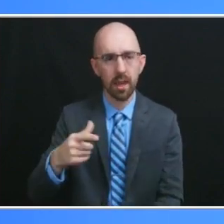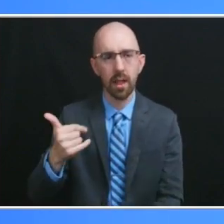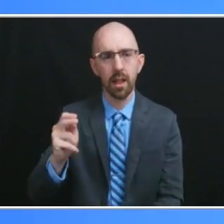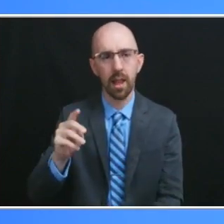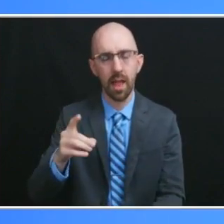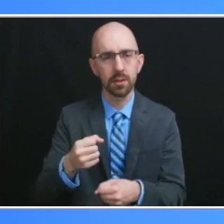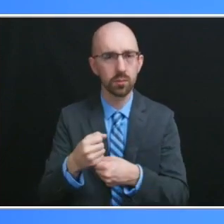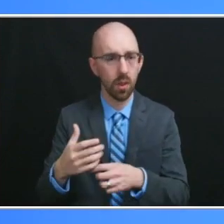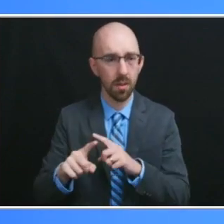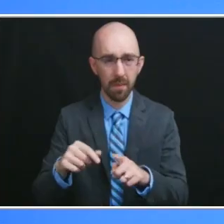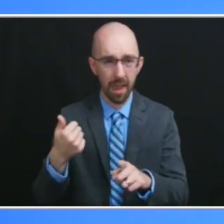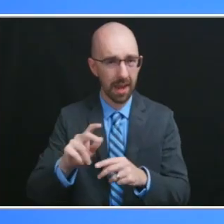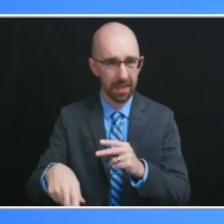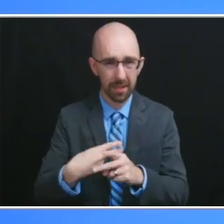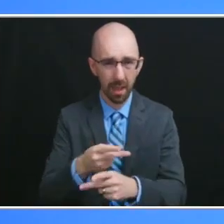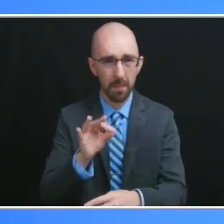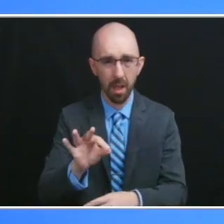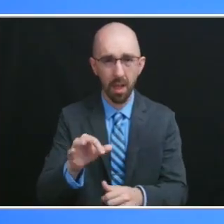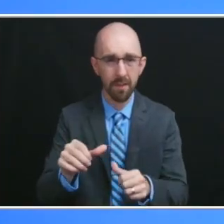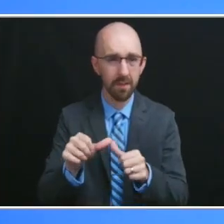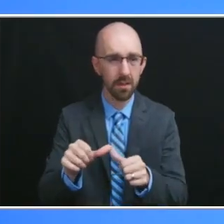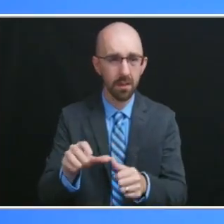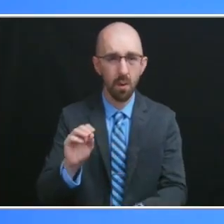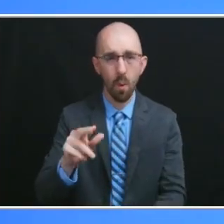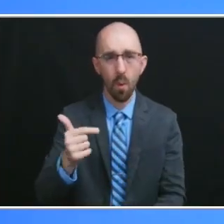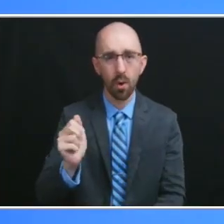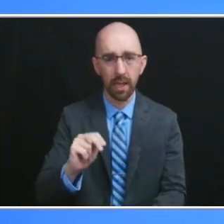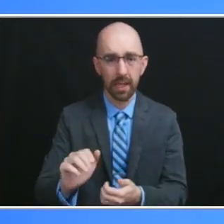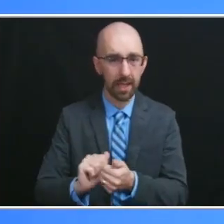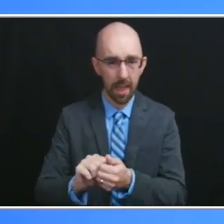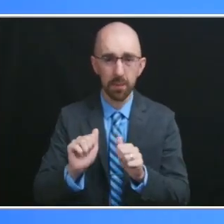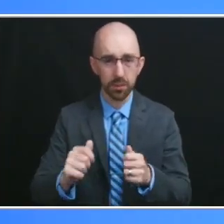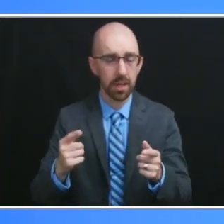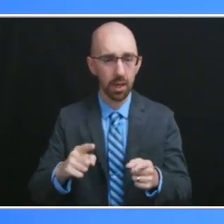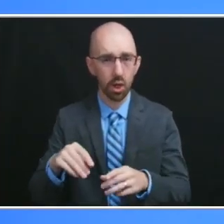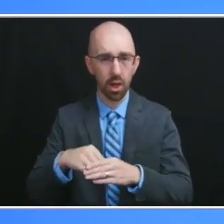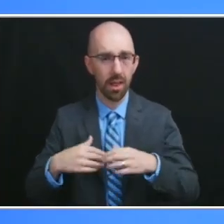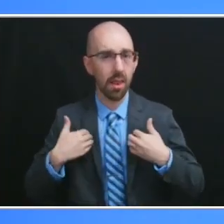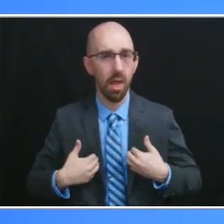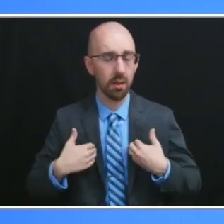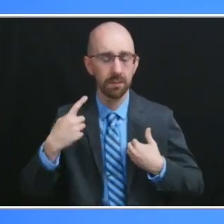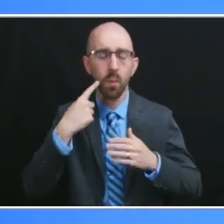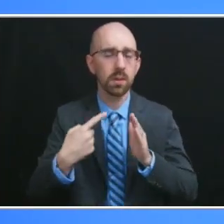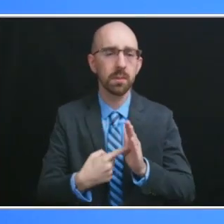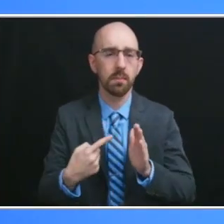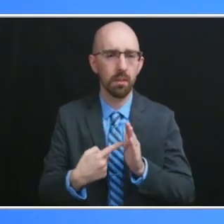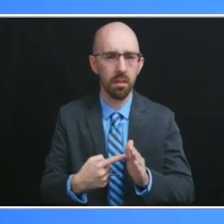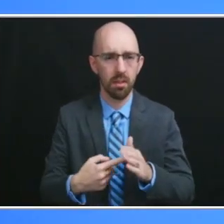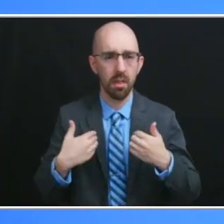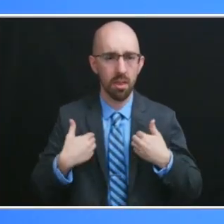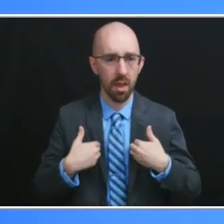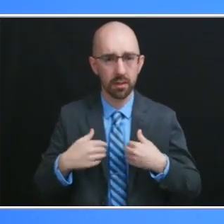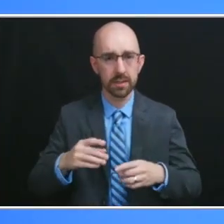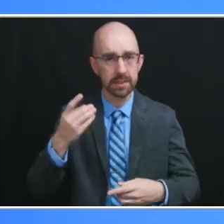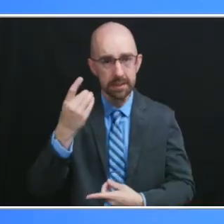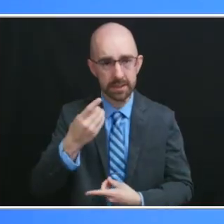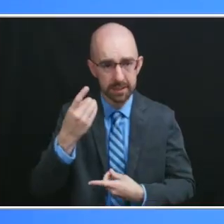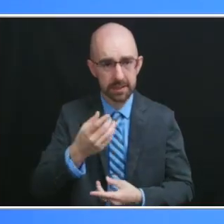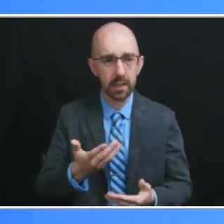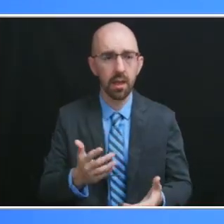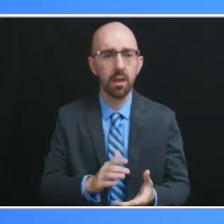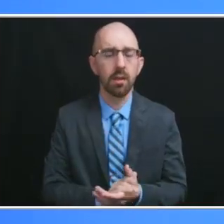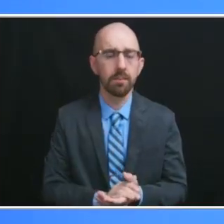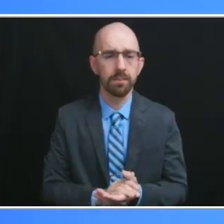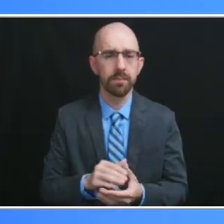progressive organ damage can occur in the lungs, for example, with interstitial lung disease, in the